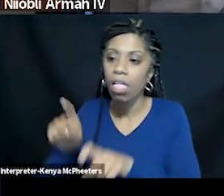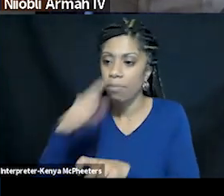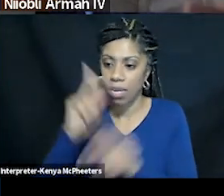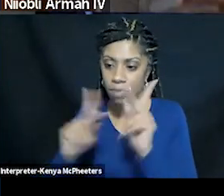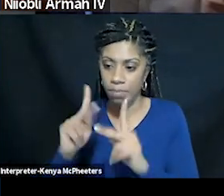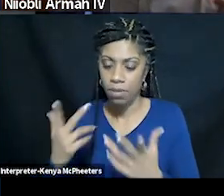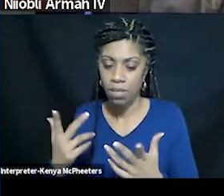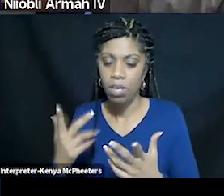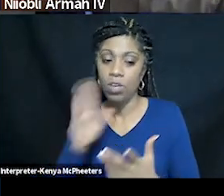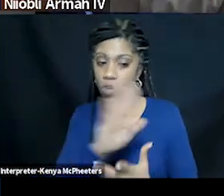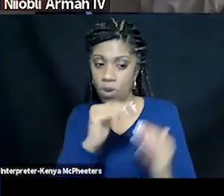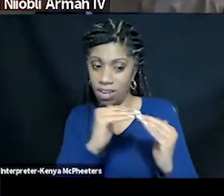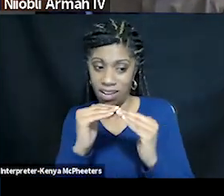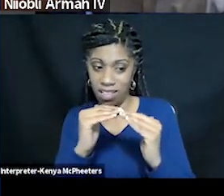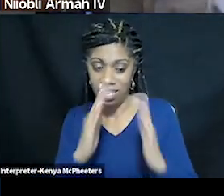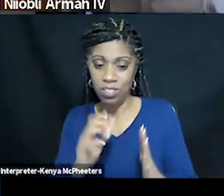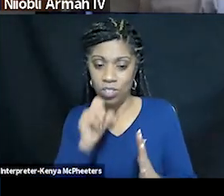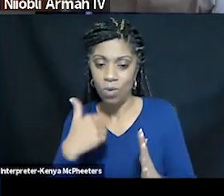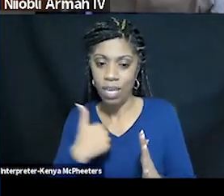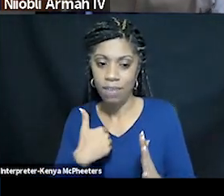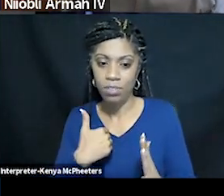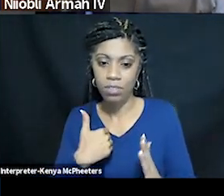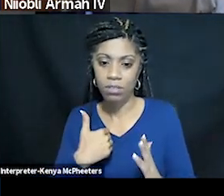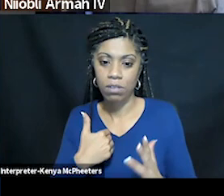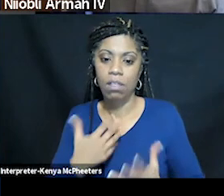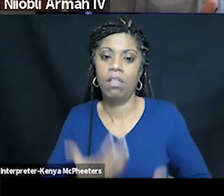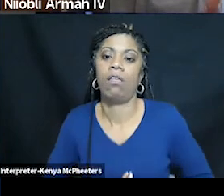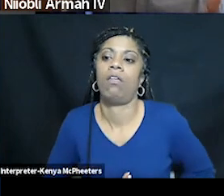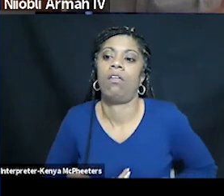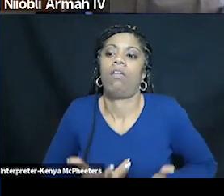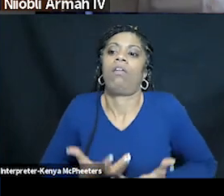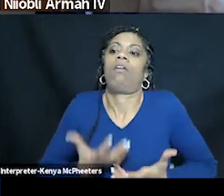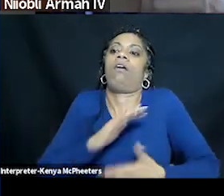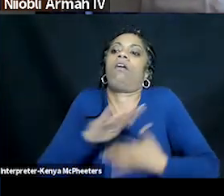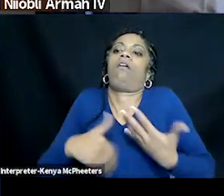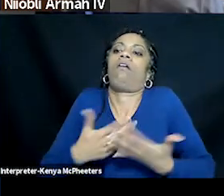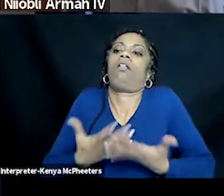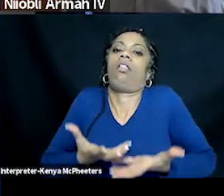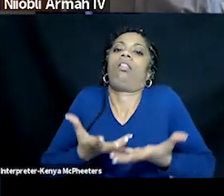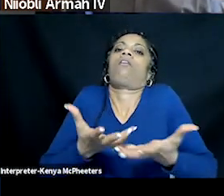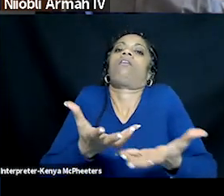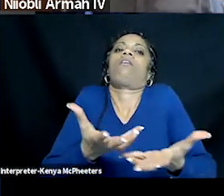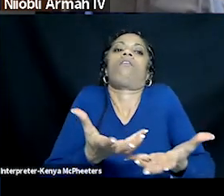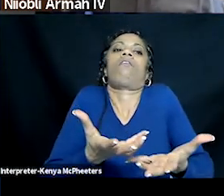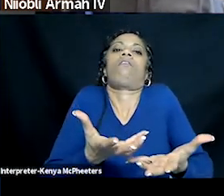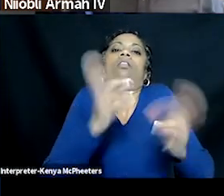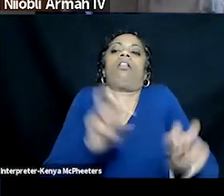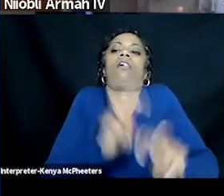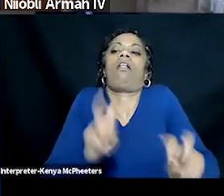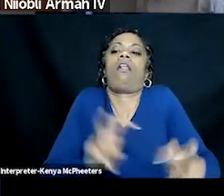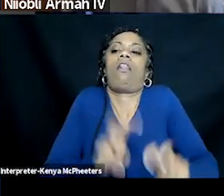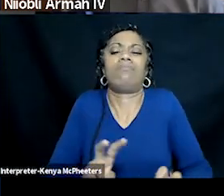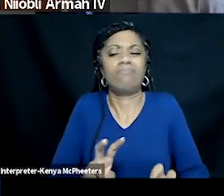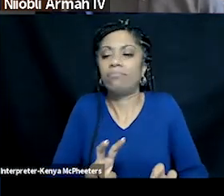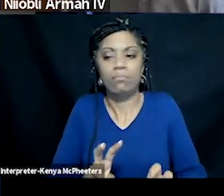necessarily have to give all of themselves in order for our organizations to grow. I think the other thing,